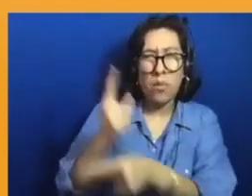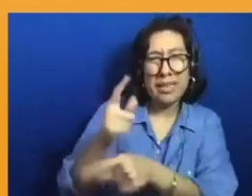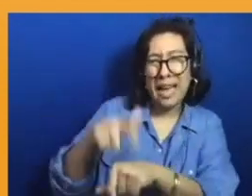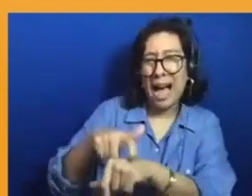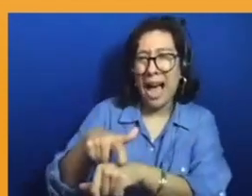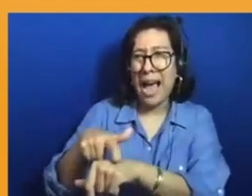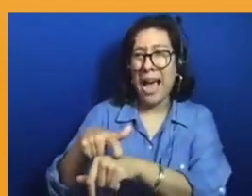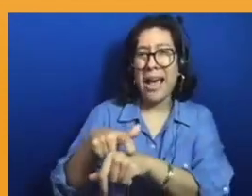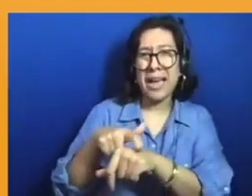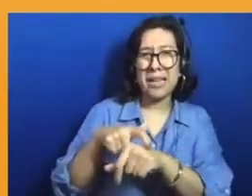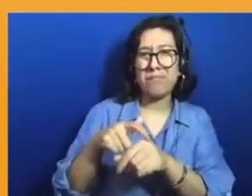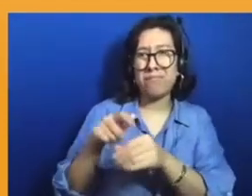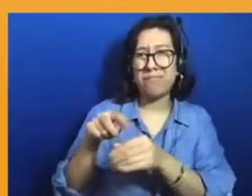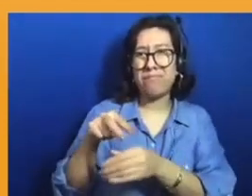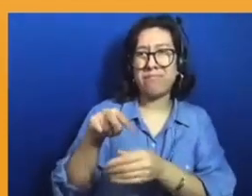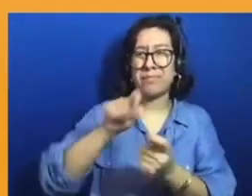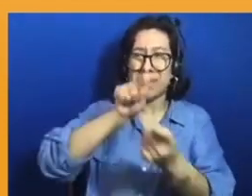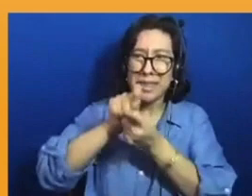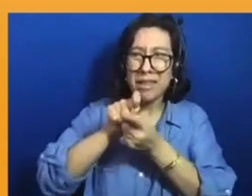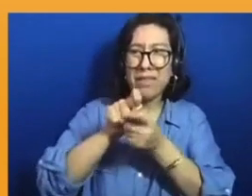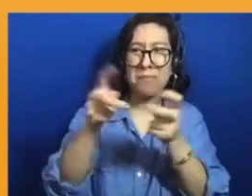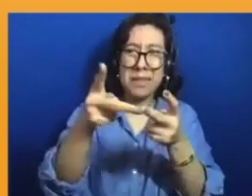hit this, you know,